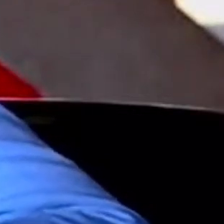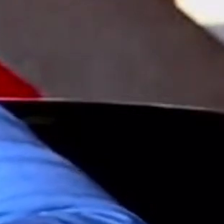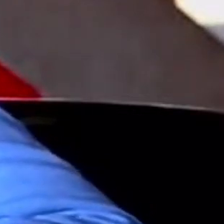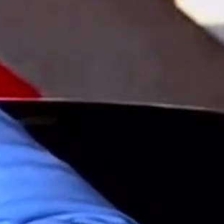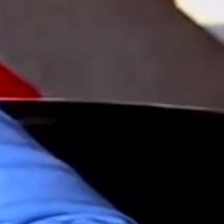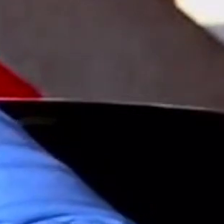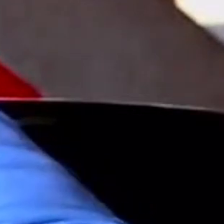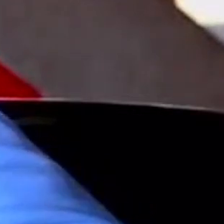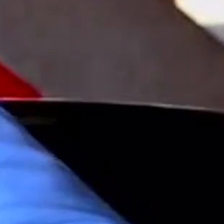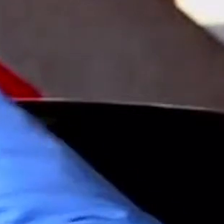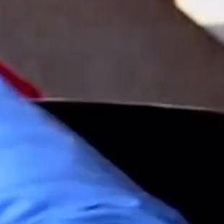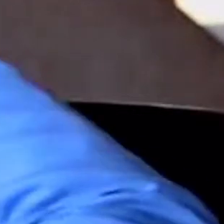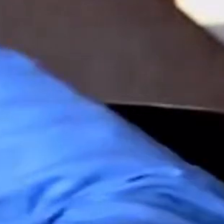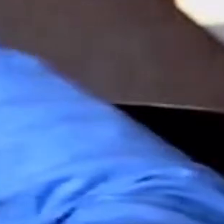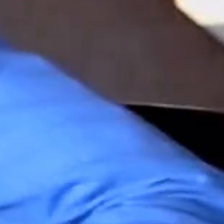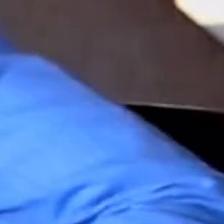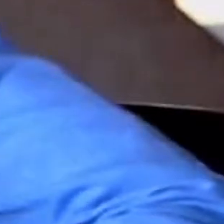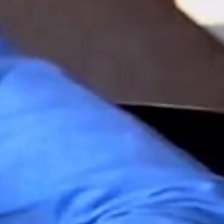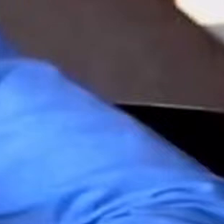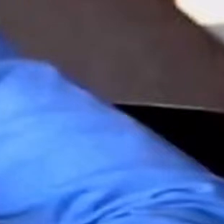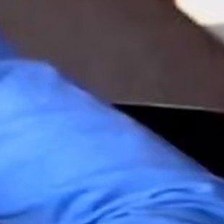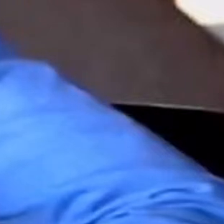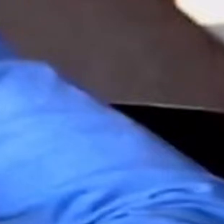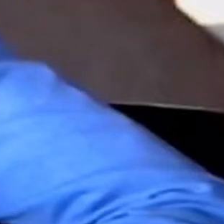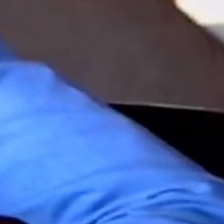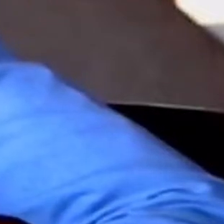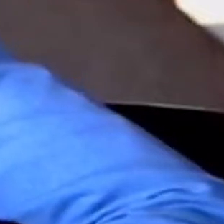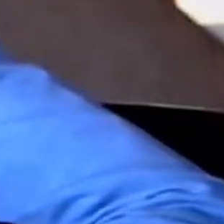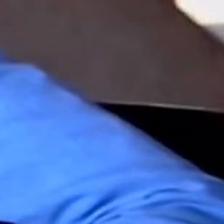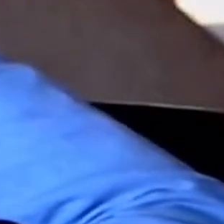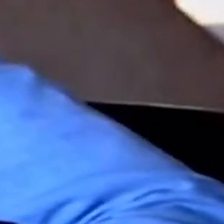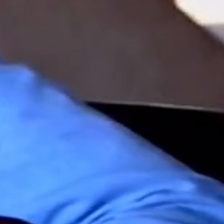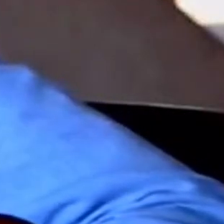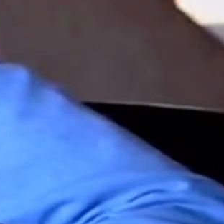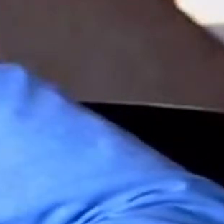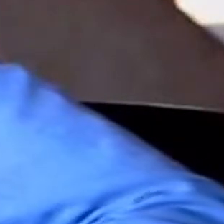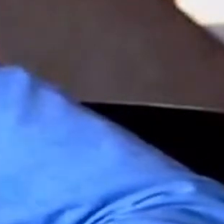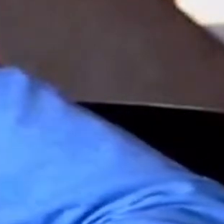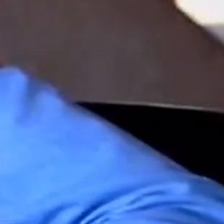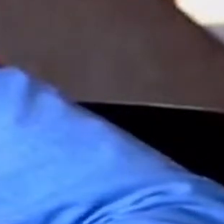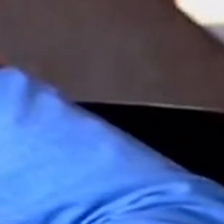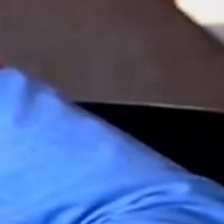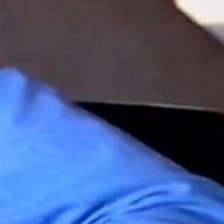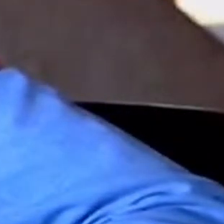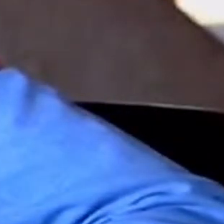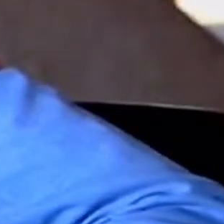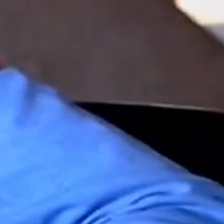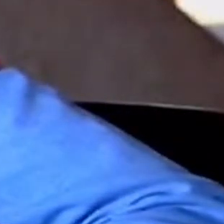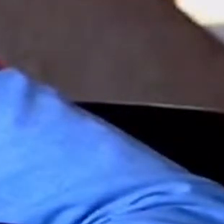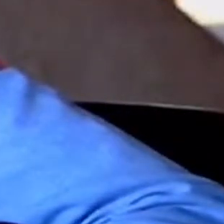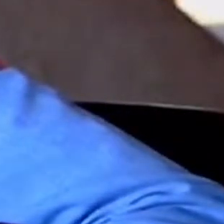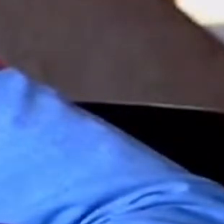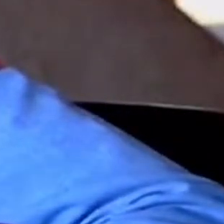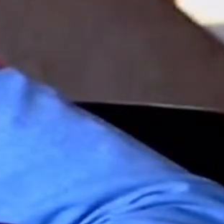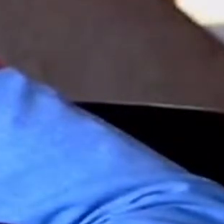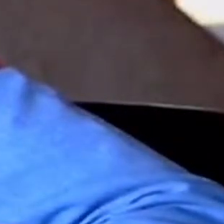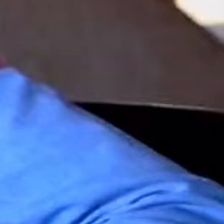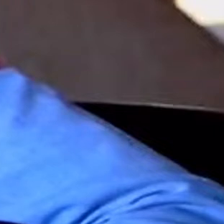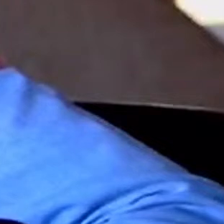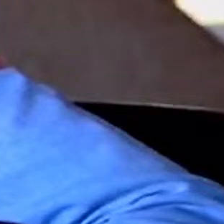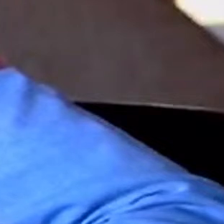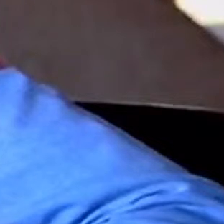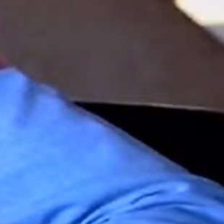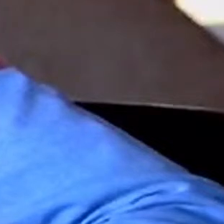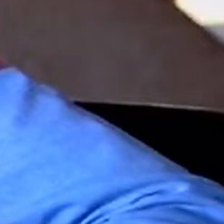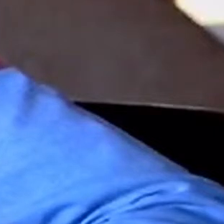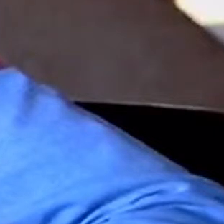this is the only way we are going to empower people that have skills. If we do not take them to skills training centers, we will end up empowering people that do